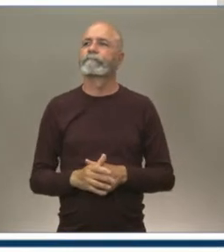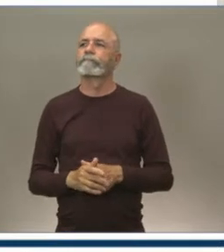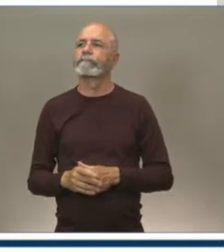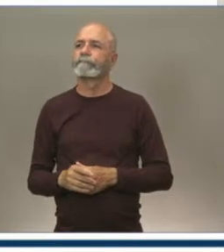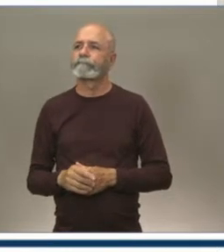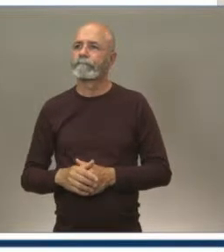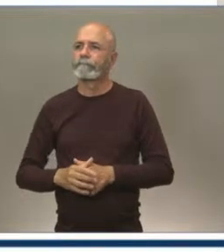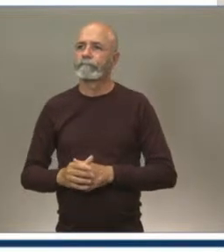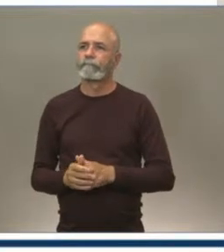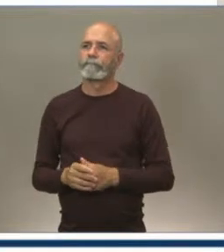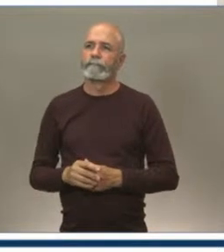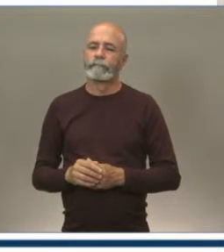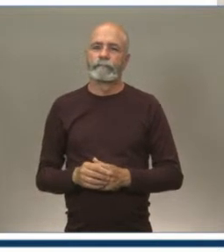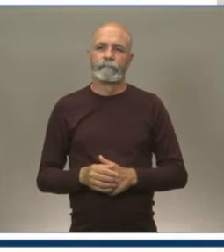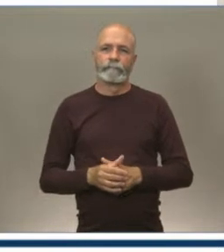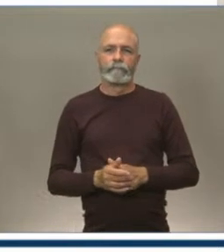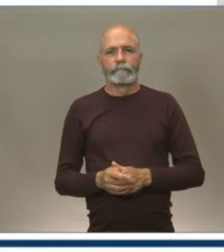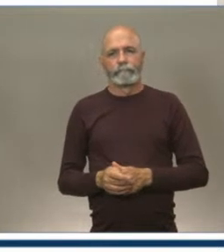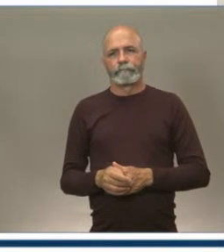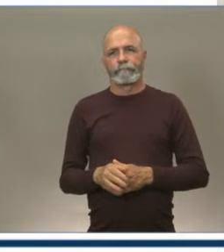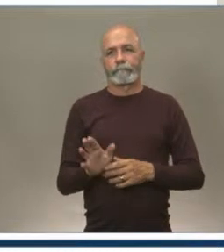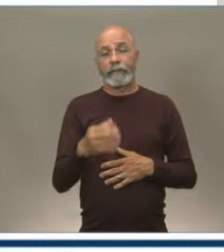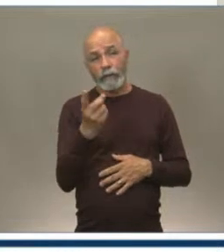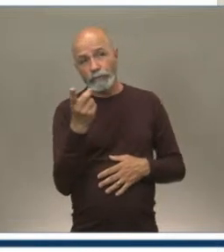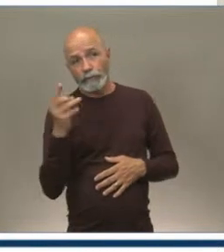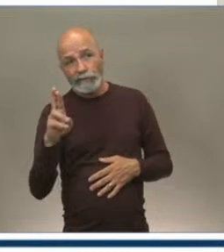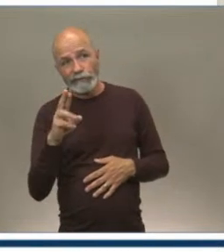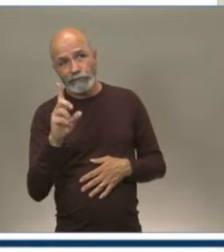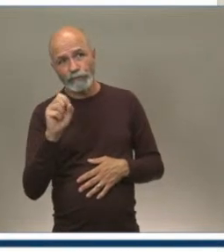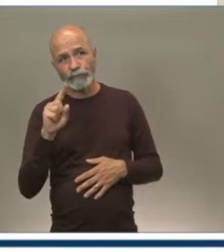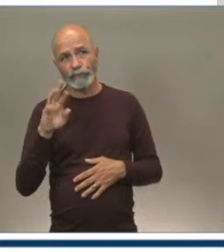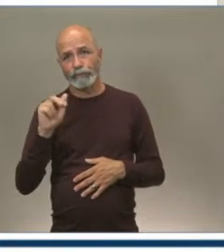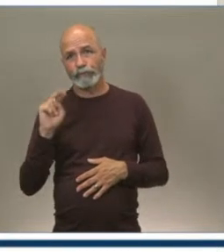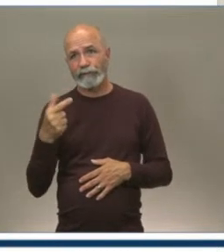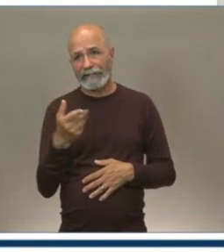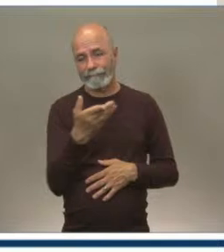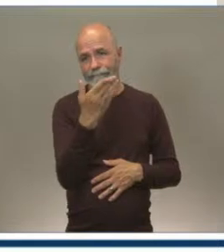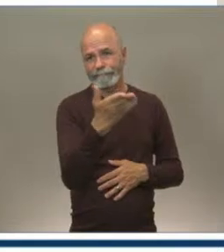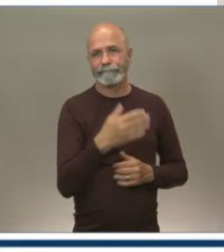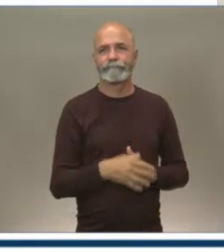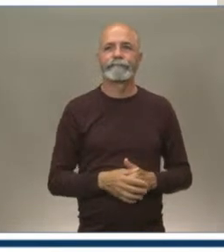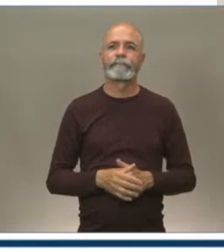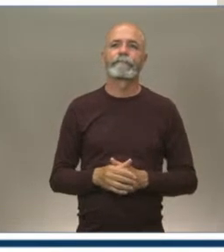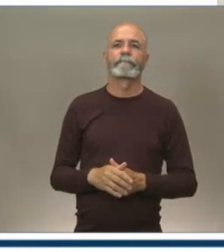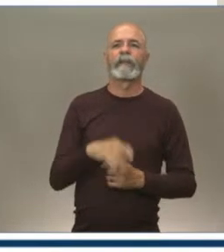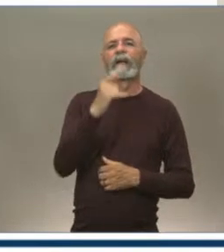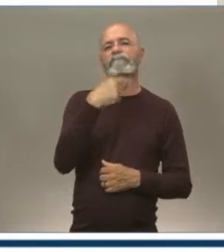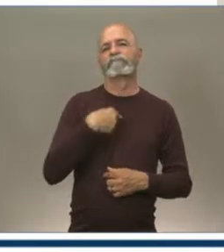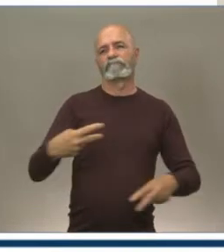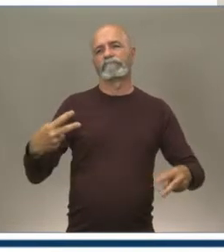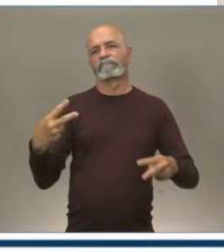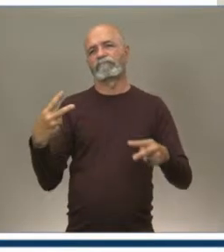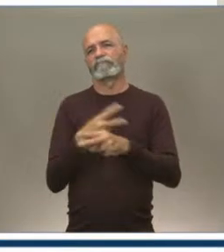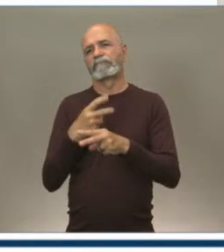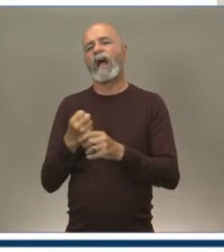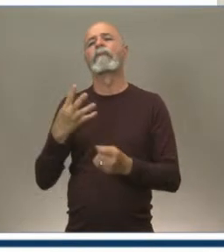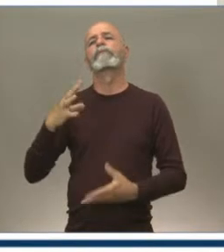Good afternoon. Dr. Strang, can you give us an estimate of how many of the cases we're reporting were